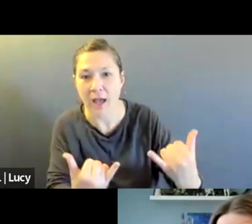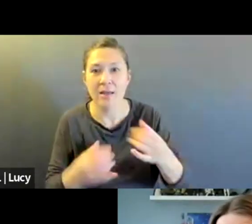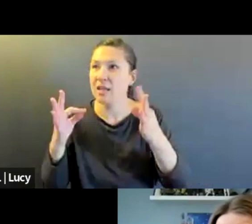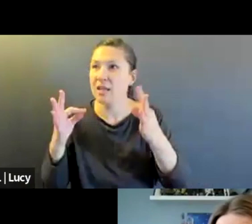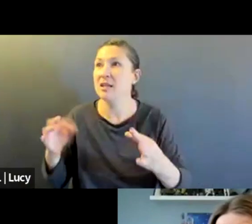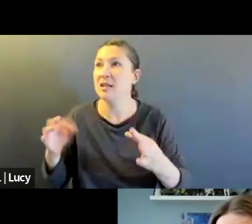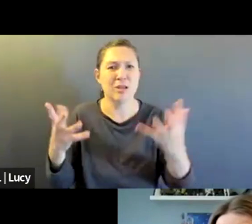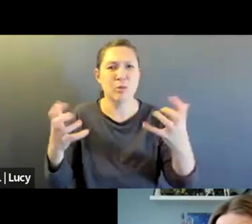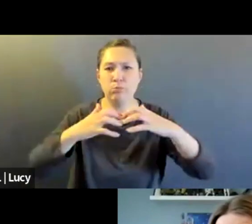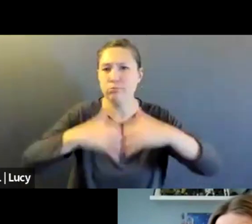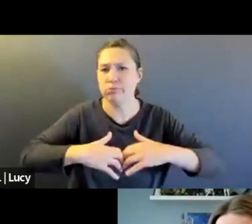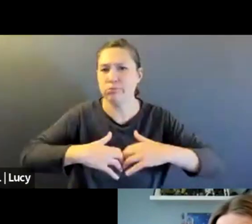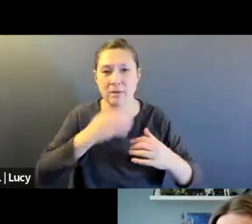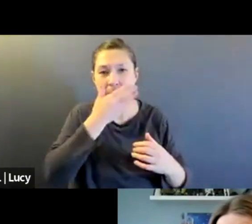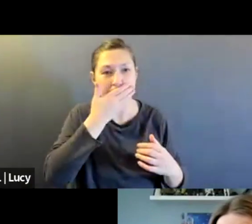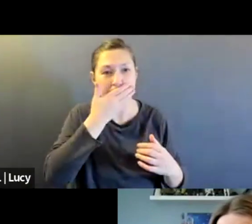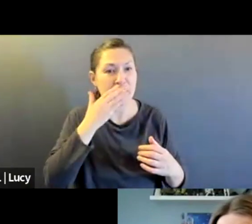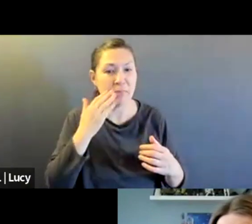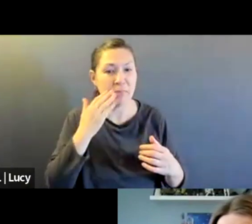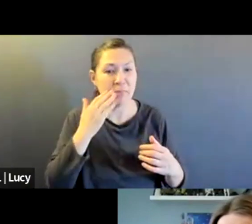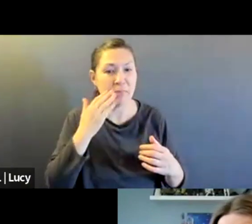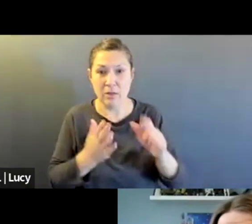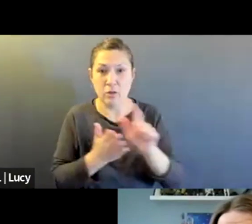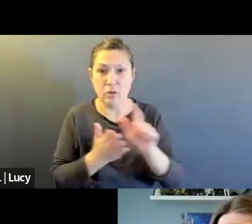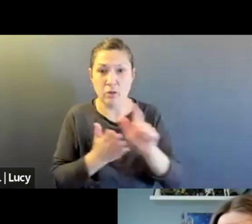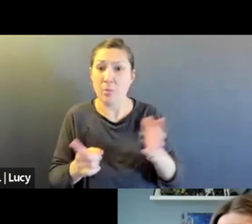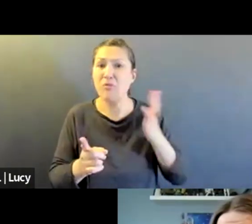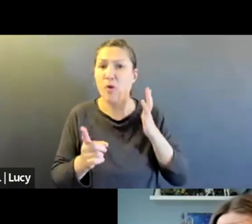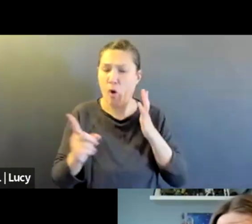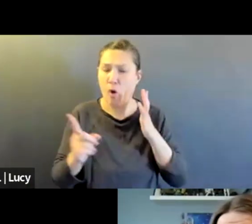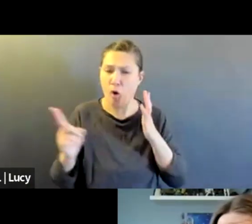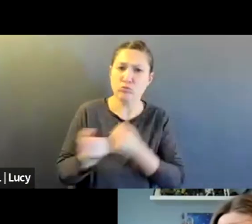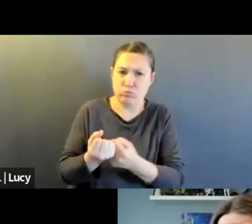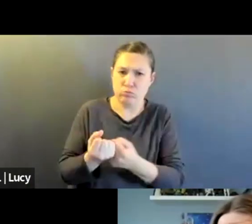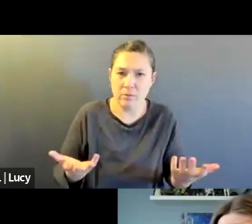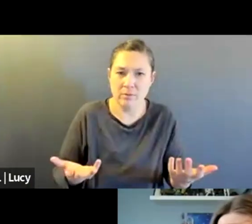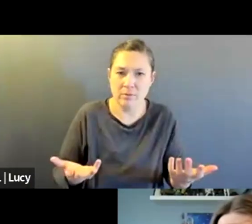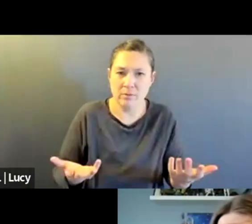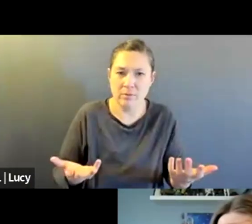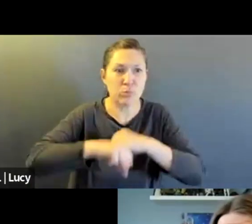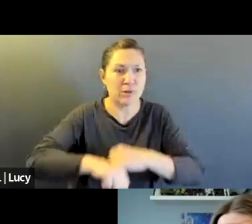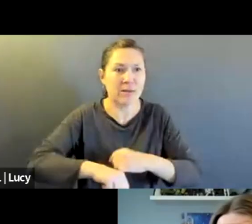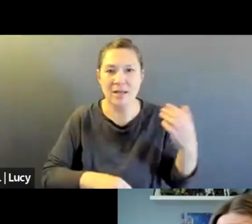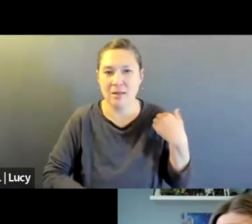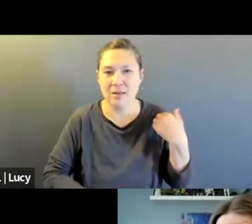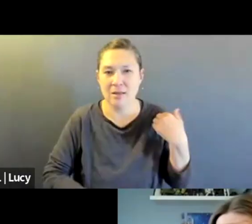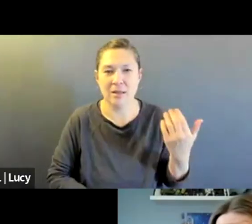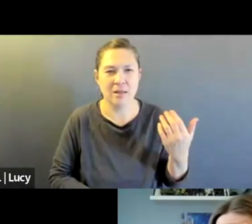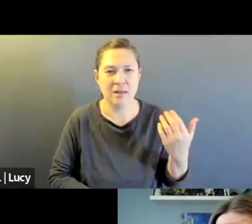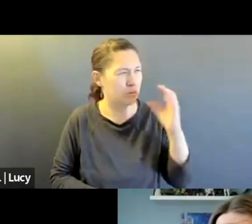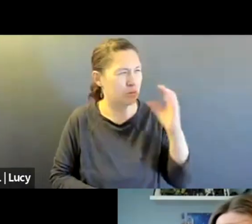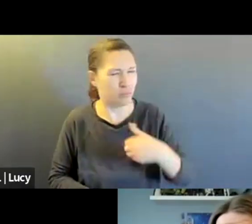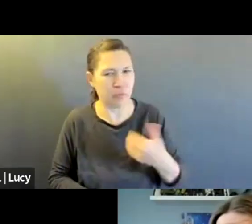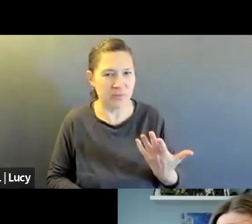dismantling the very organizations that he signed a law to protect a couple of years ago. So we're in a weird place. But